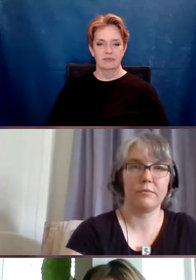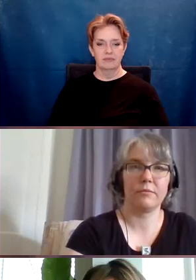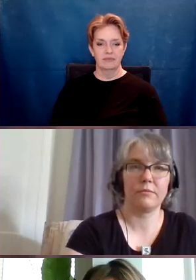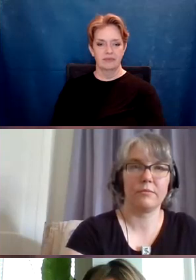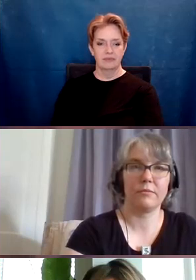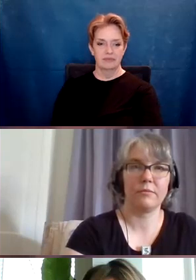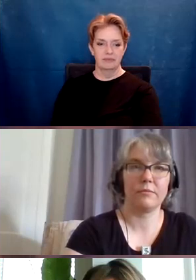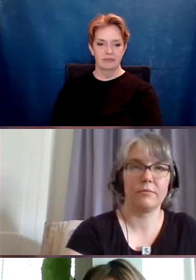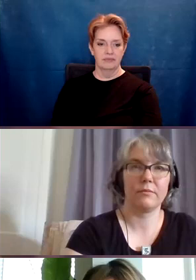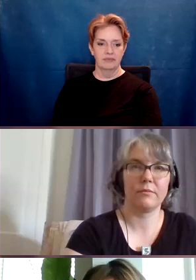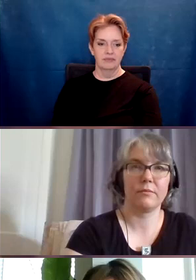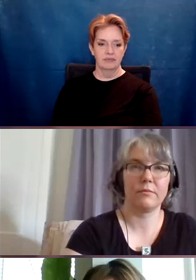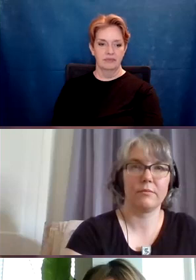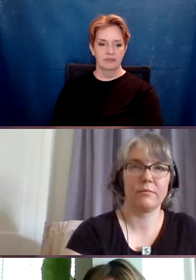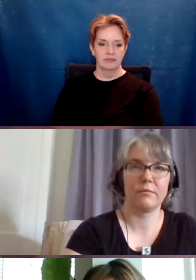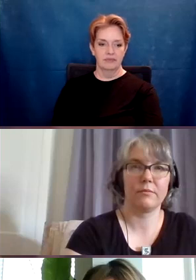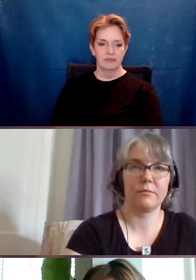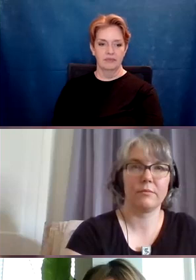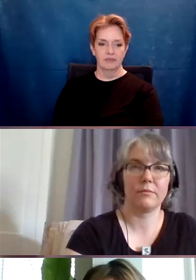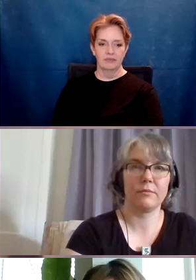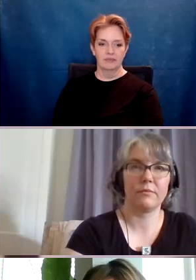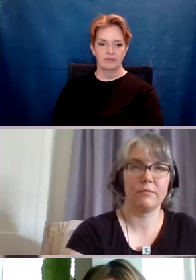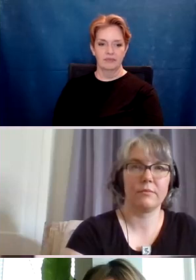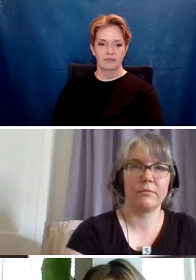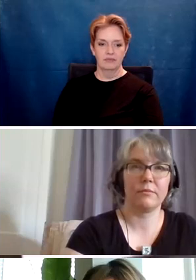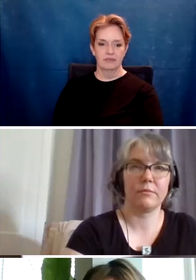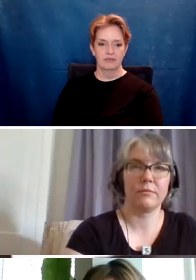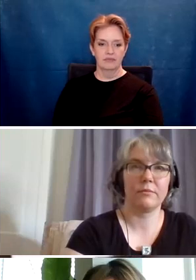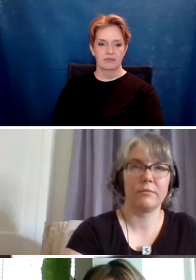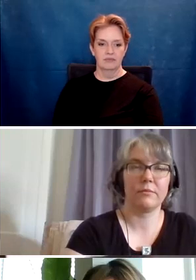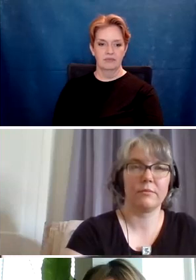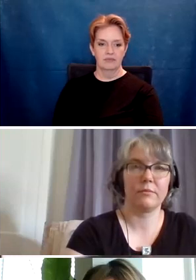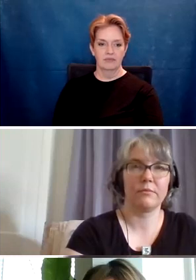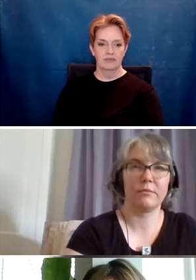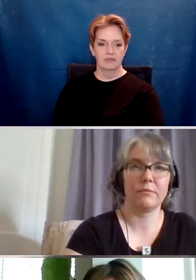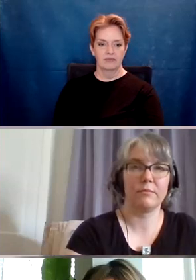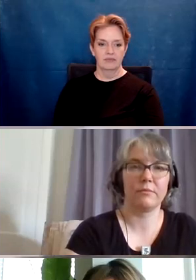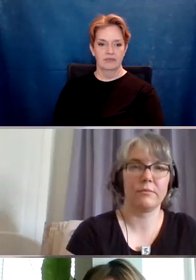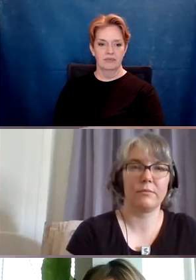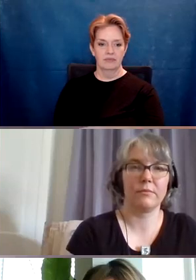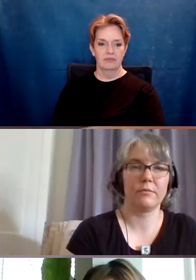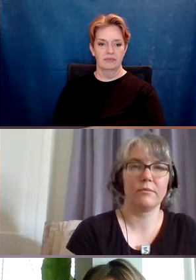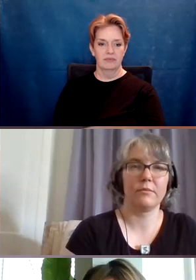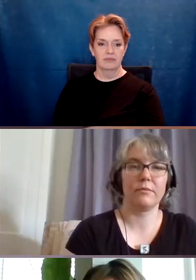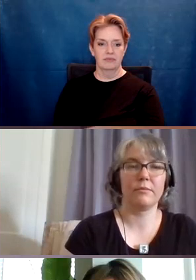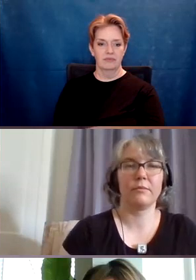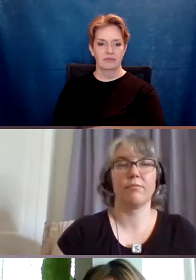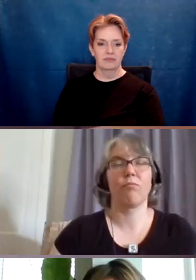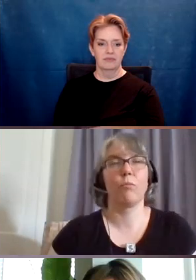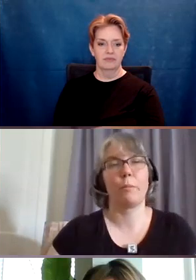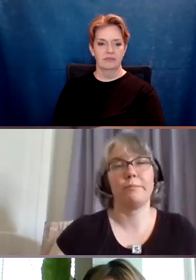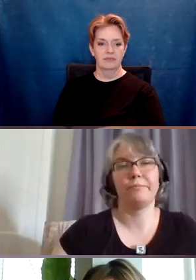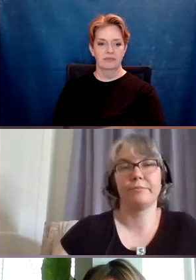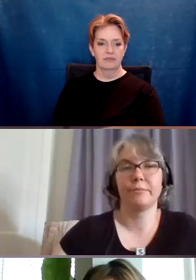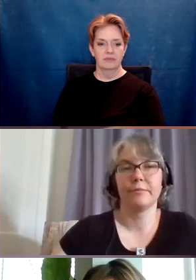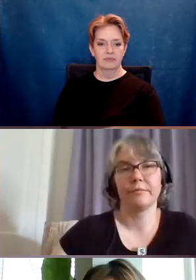telling the story of the early 20th century life on Melrose Plantation, told from the point of view of the